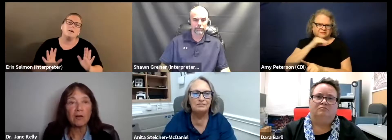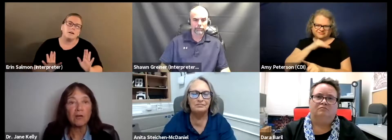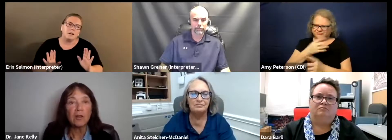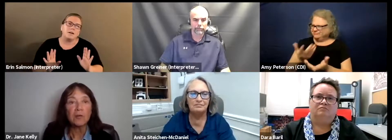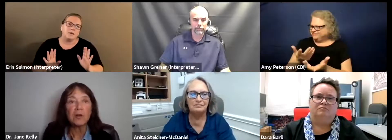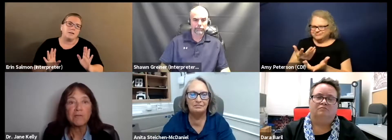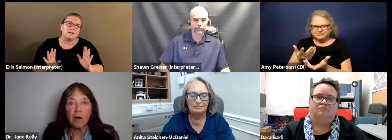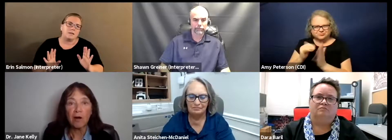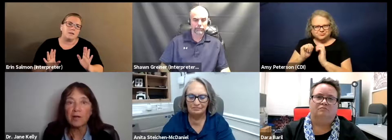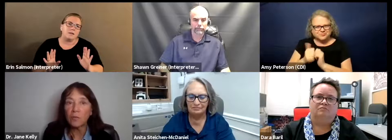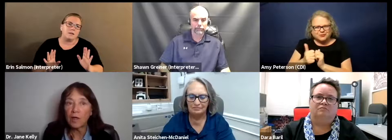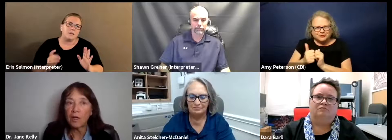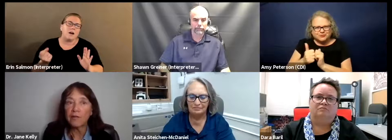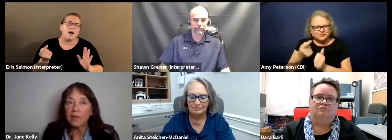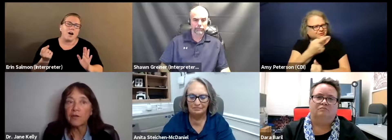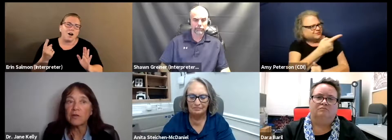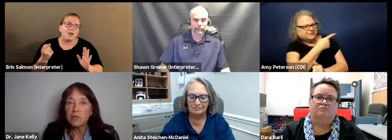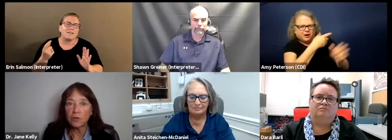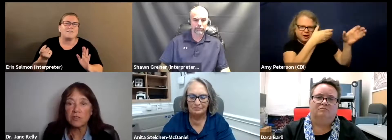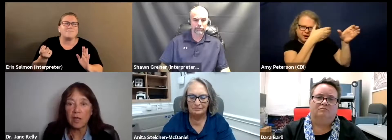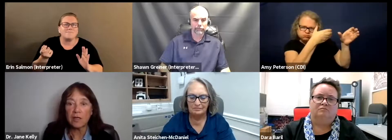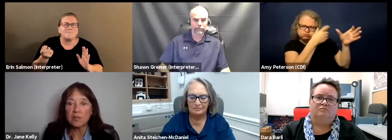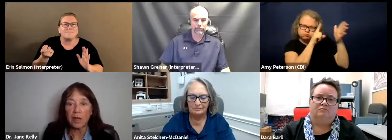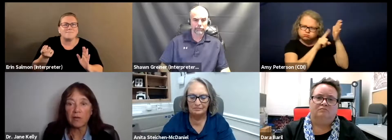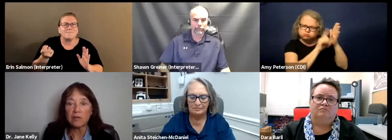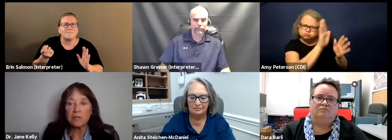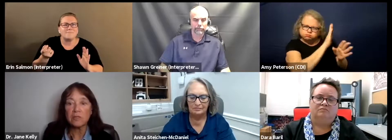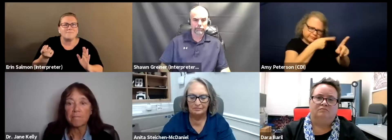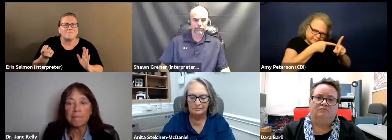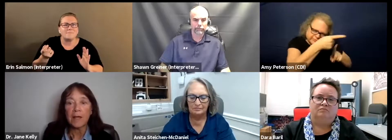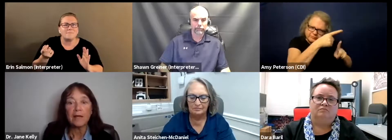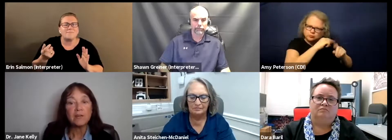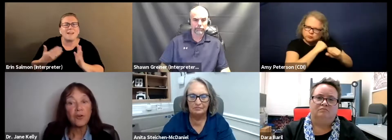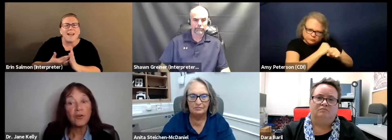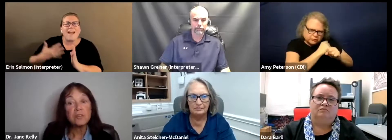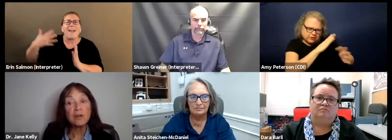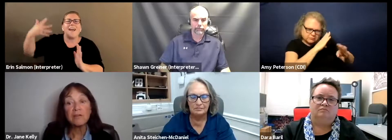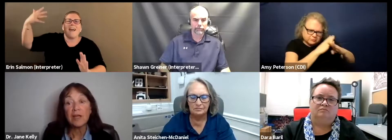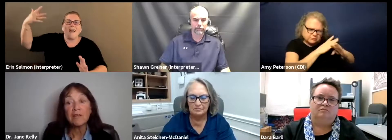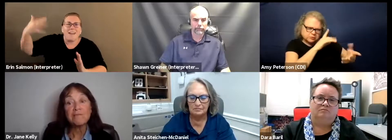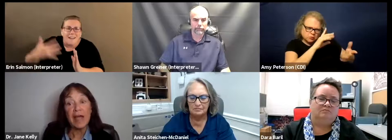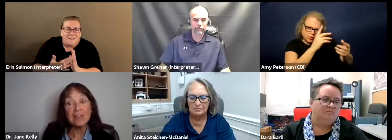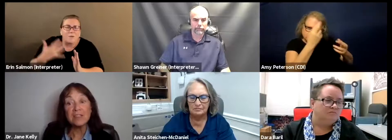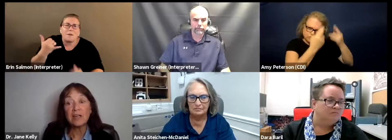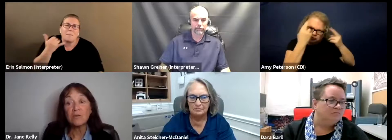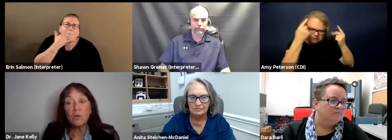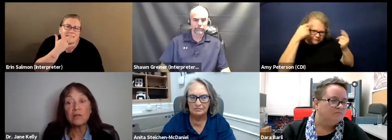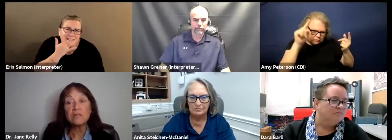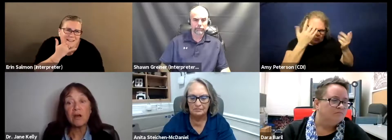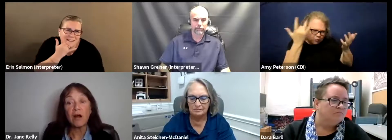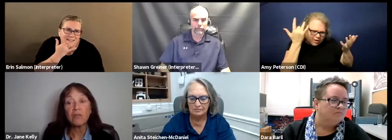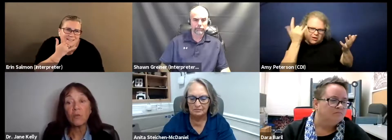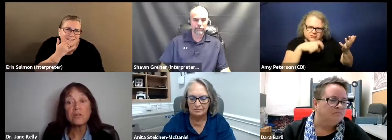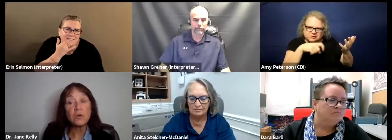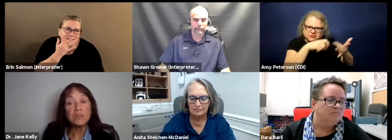an article, but far and away, I think there is good science about this. And in terms of the vaccinated